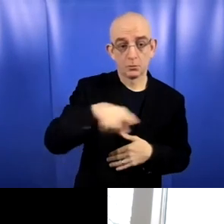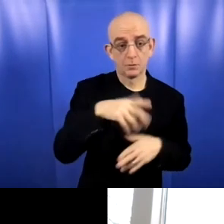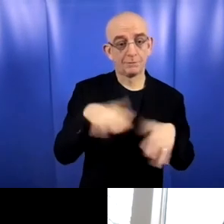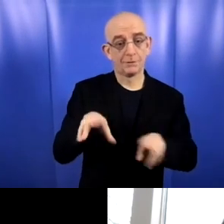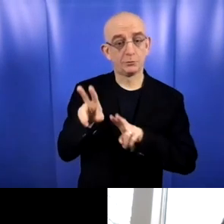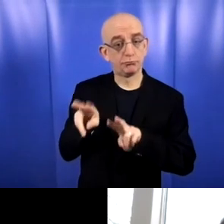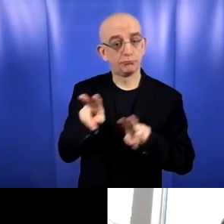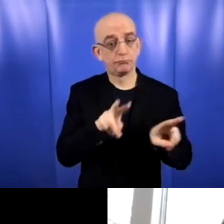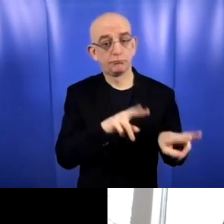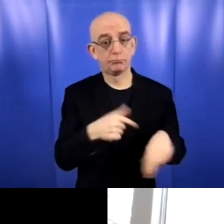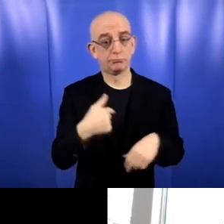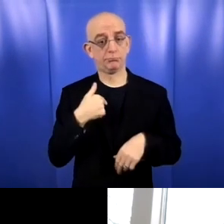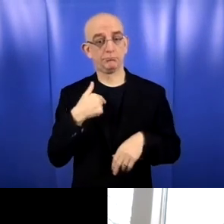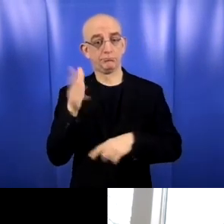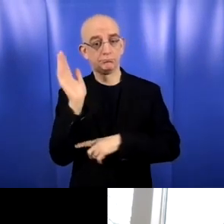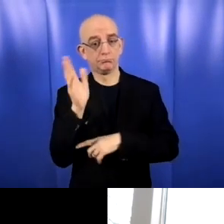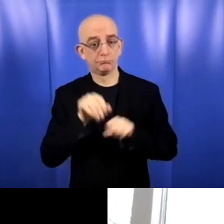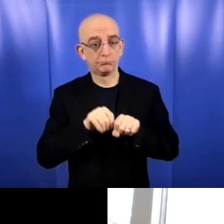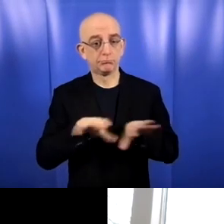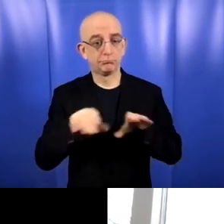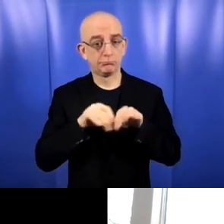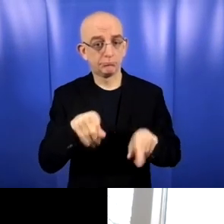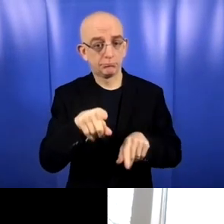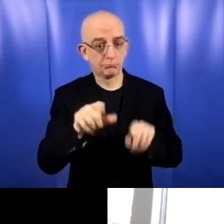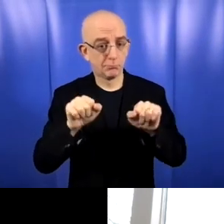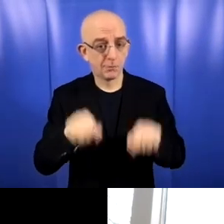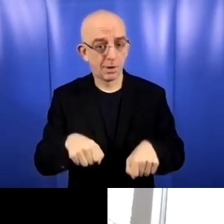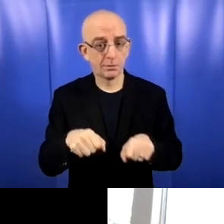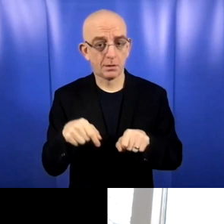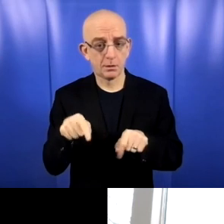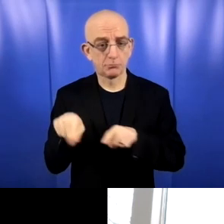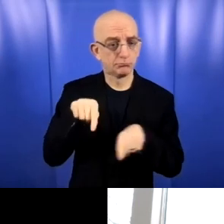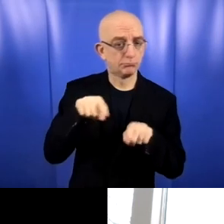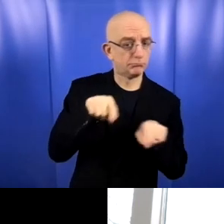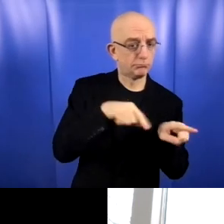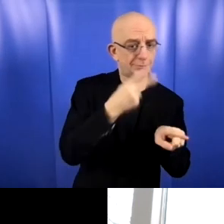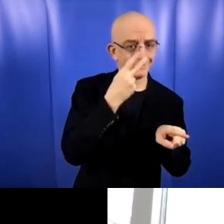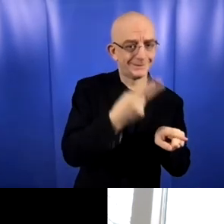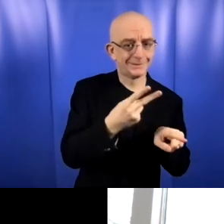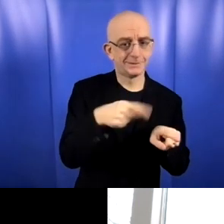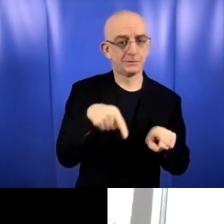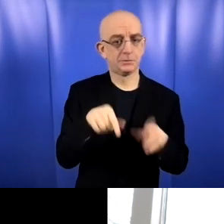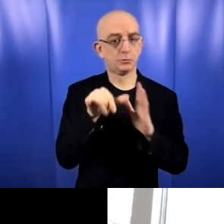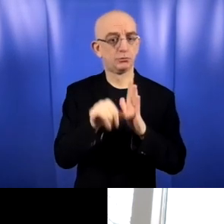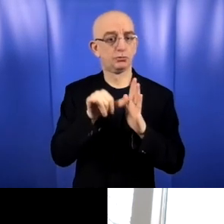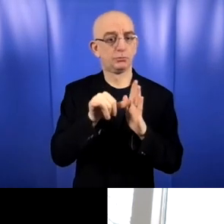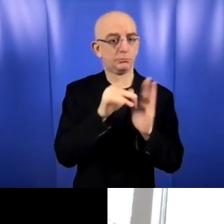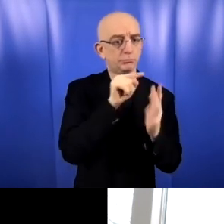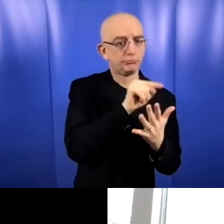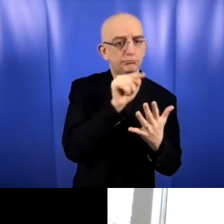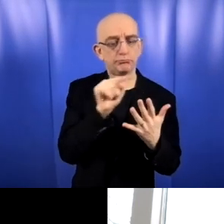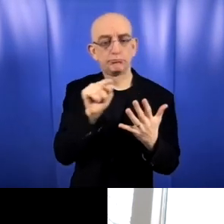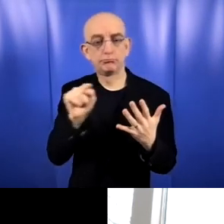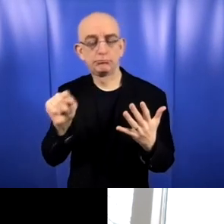we had social anthropologists all speaking, but they were speaking about how it's not just international refugee law.